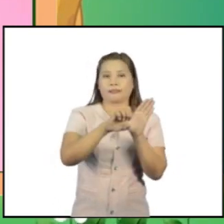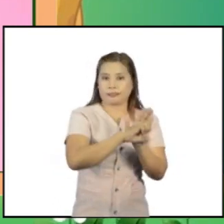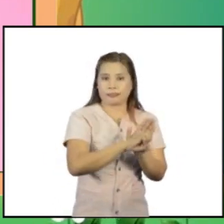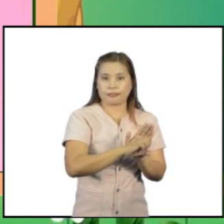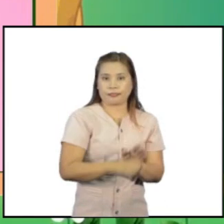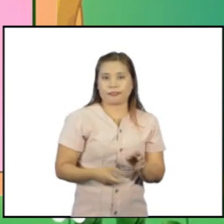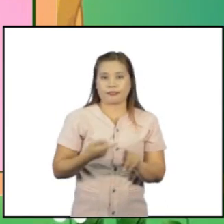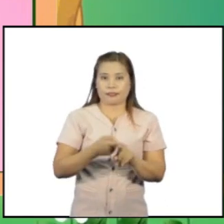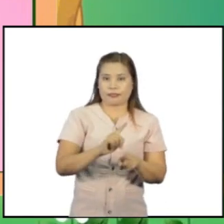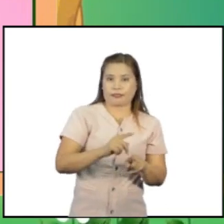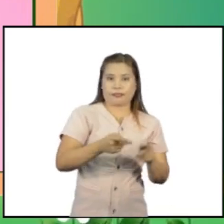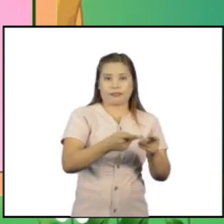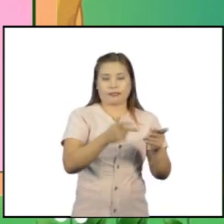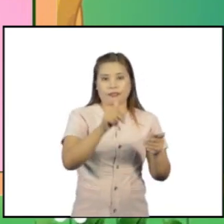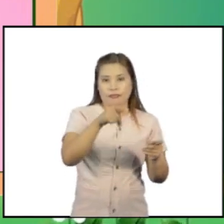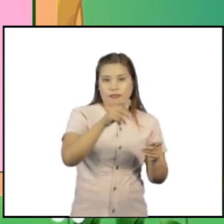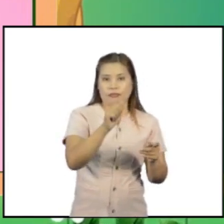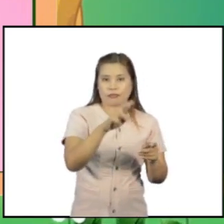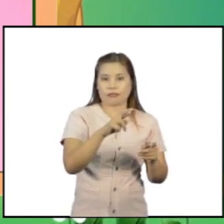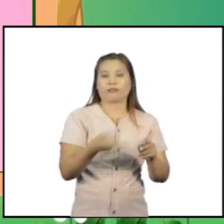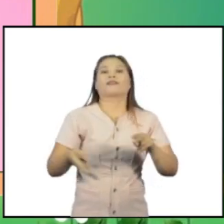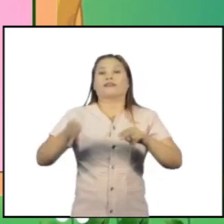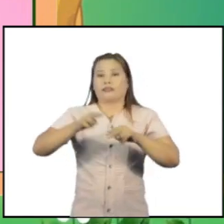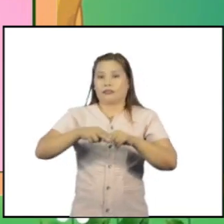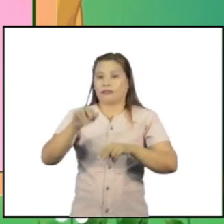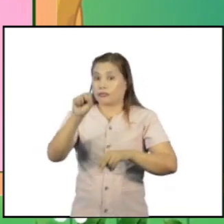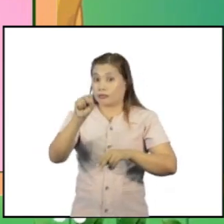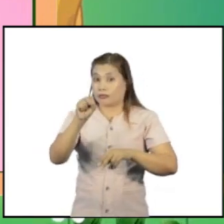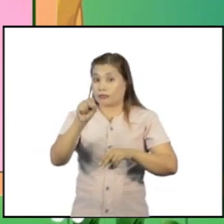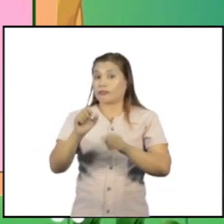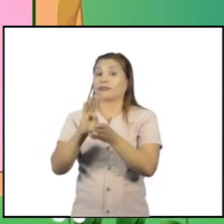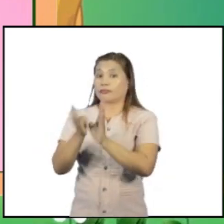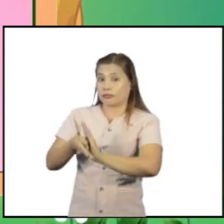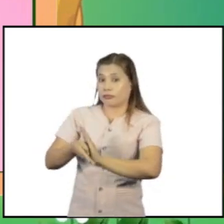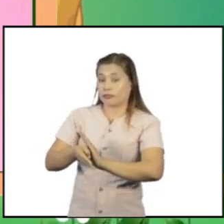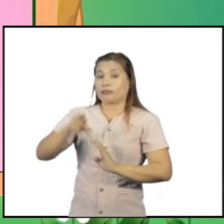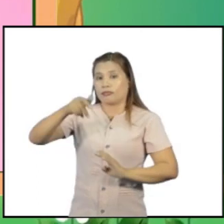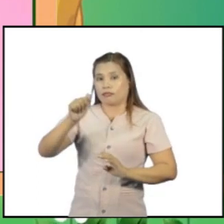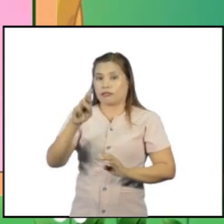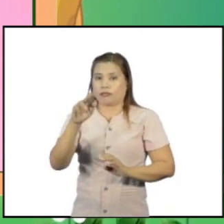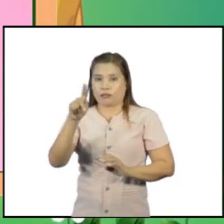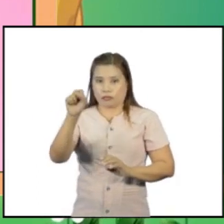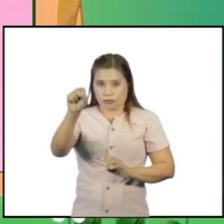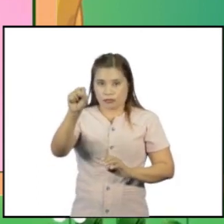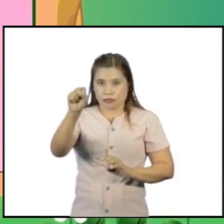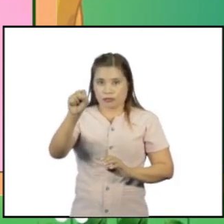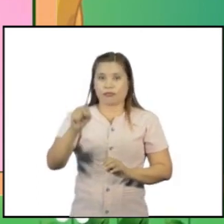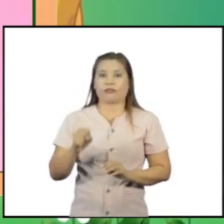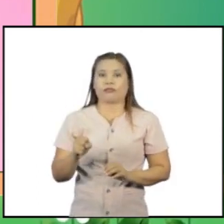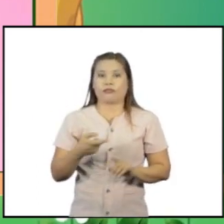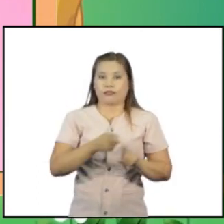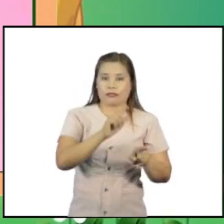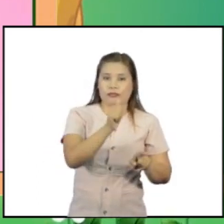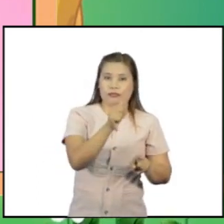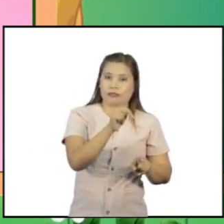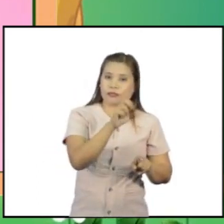Examples. From park, we add S, so it becomes parks.